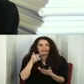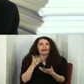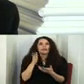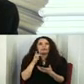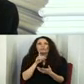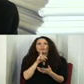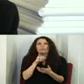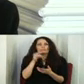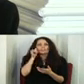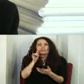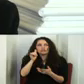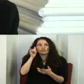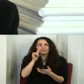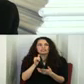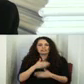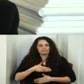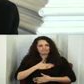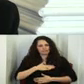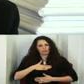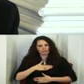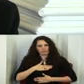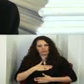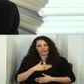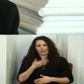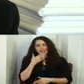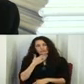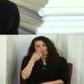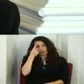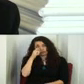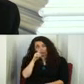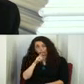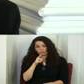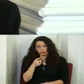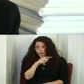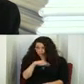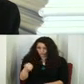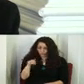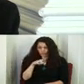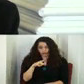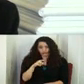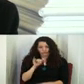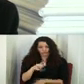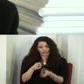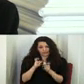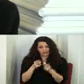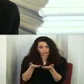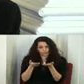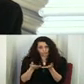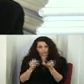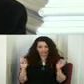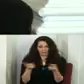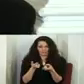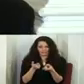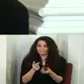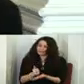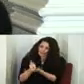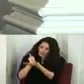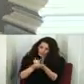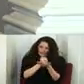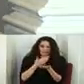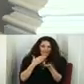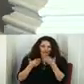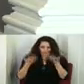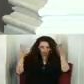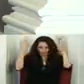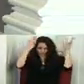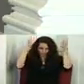and thankful to you for that gift, for what you bring to all of us. Thank you.